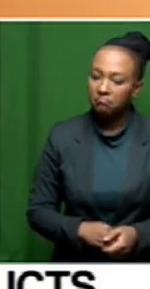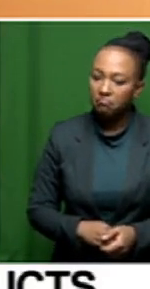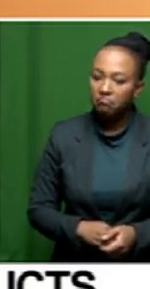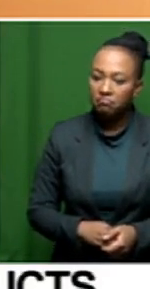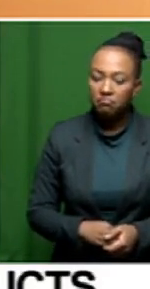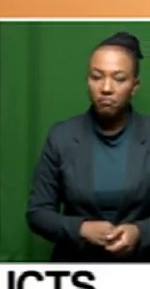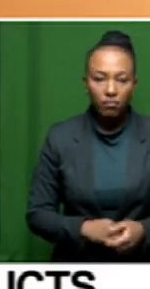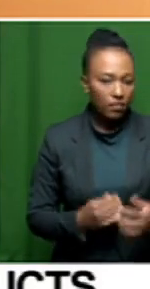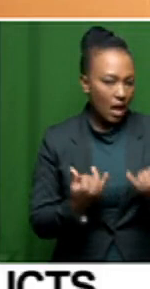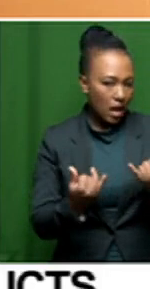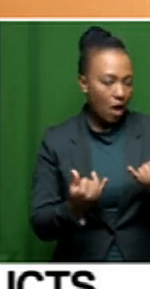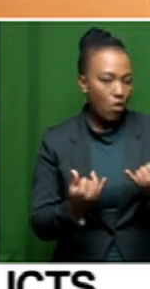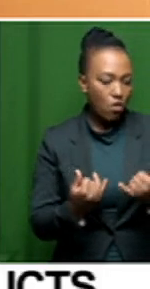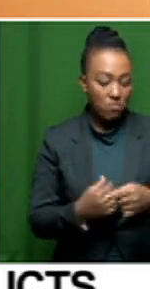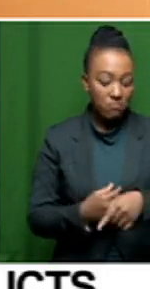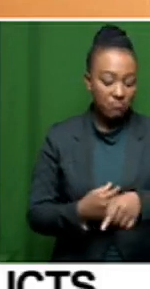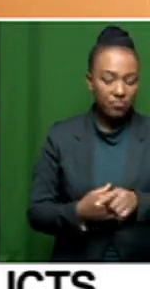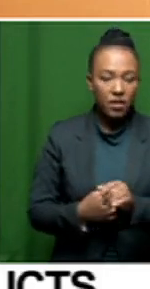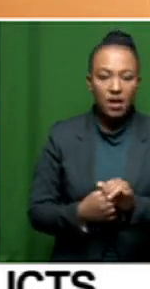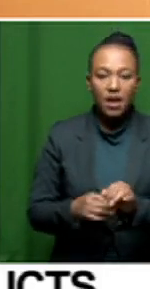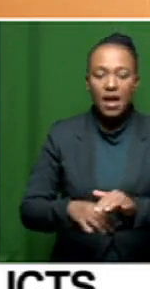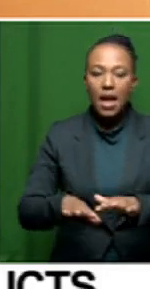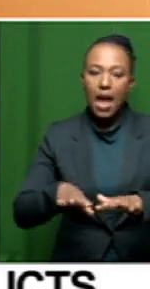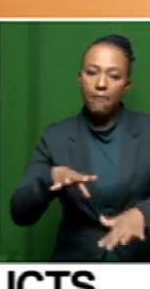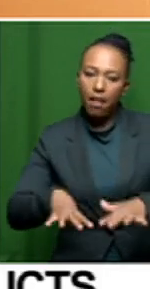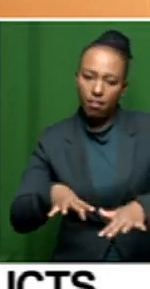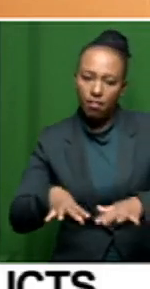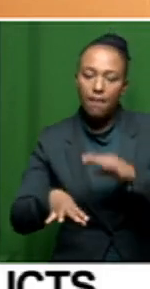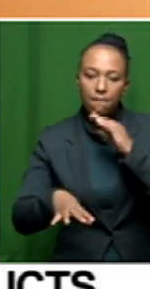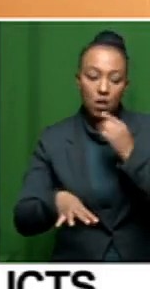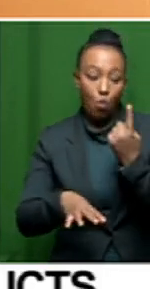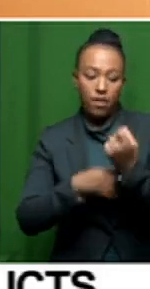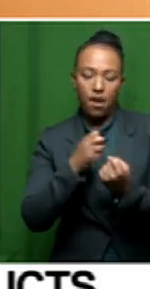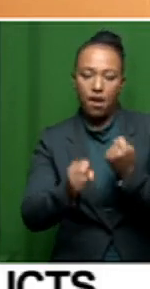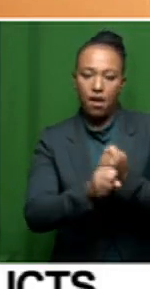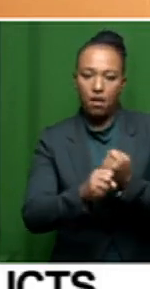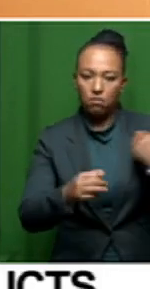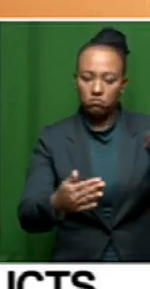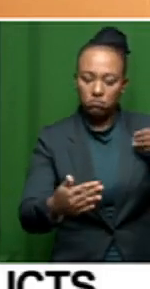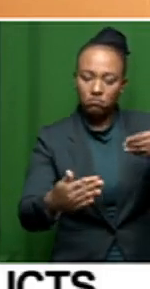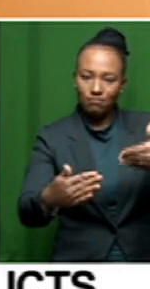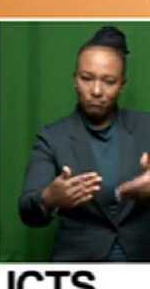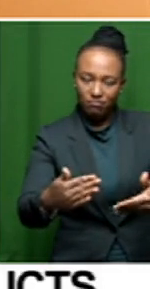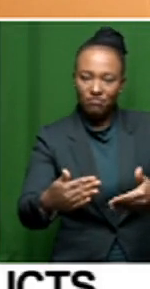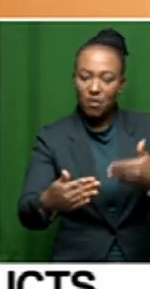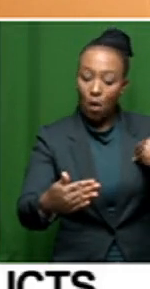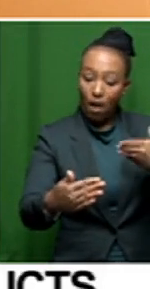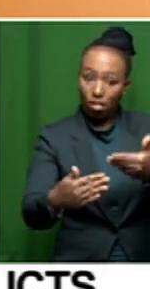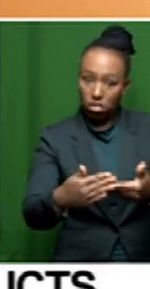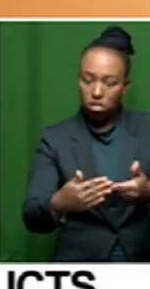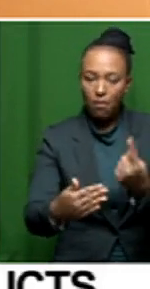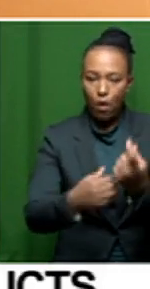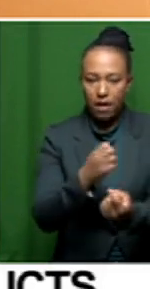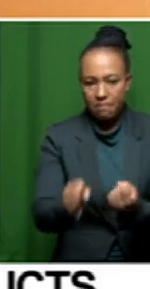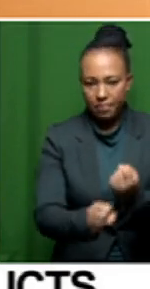now in April next month, it will be exactly a year, and according to the